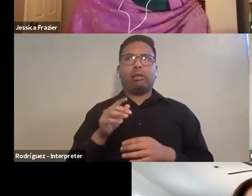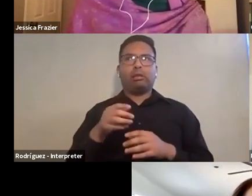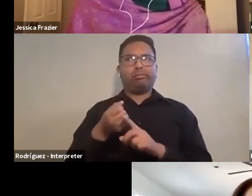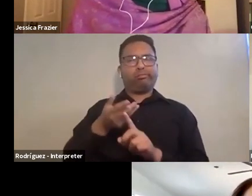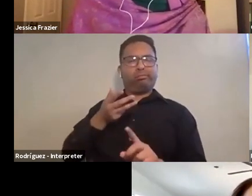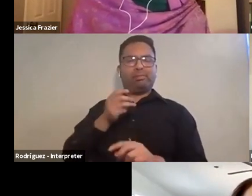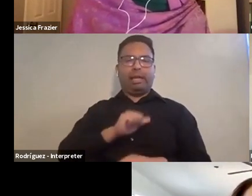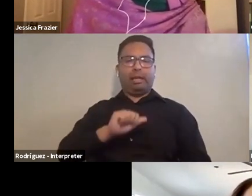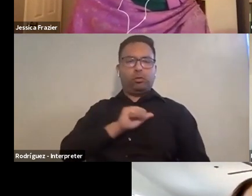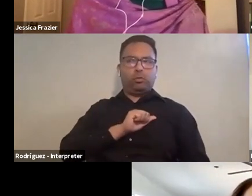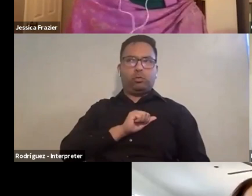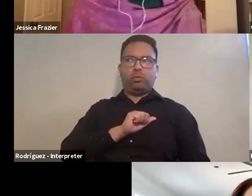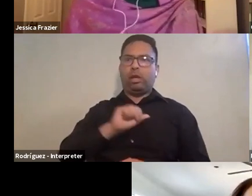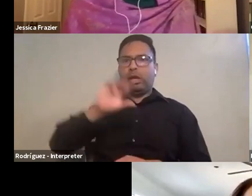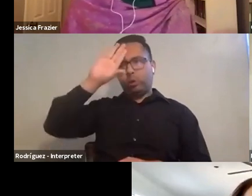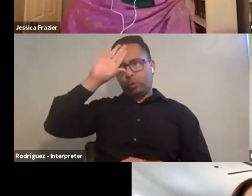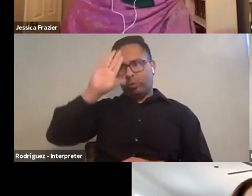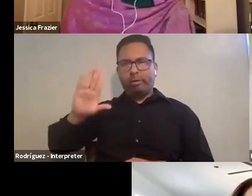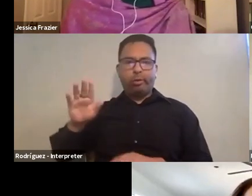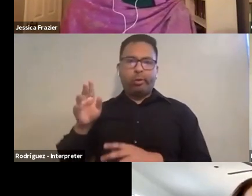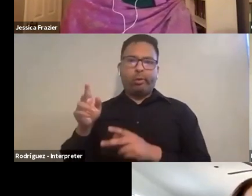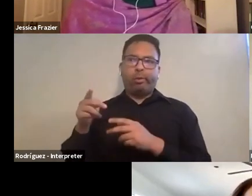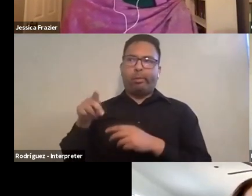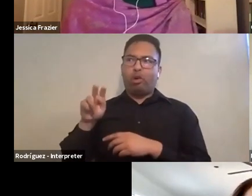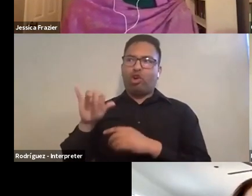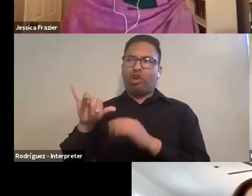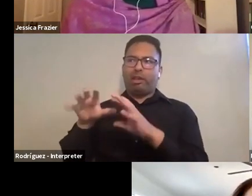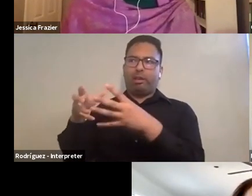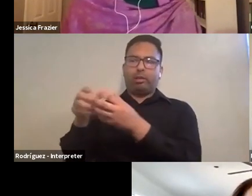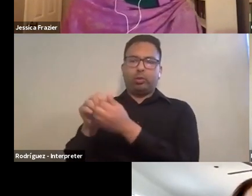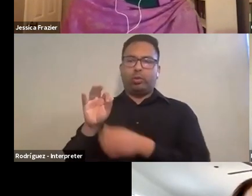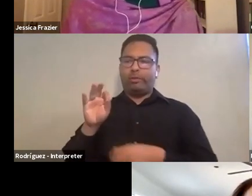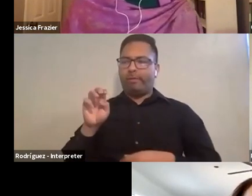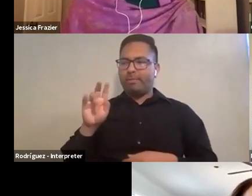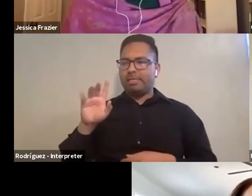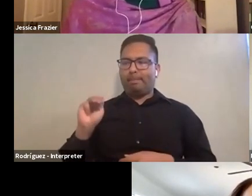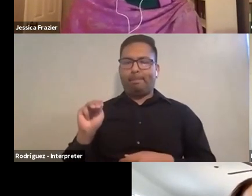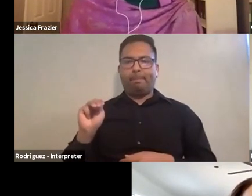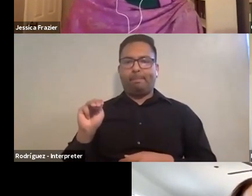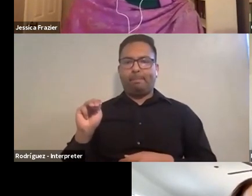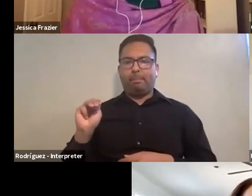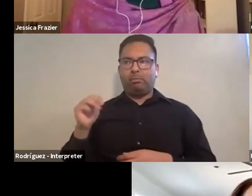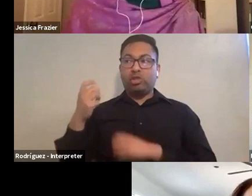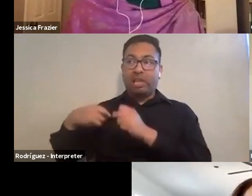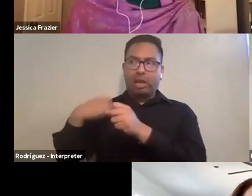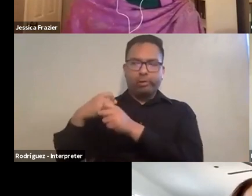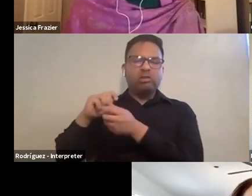the Cuban party with regard to feminism and how that's evolved over the years. When I first lived in